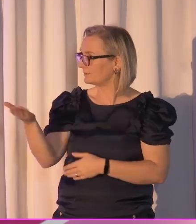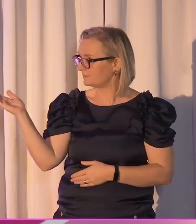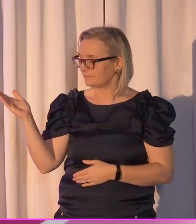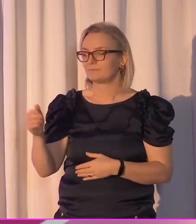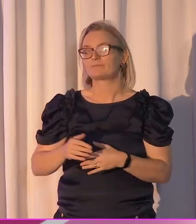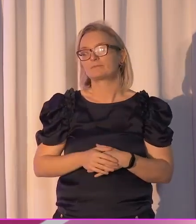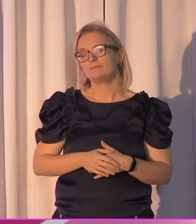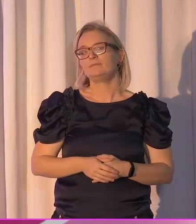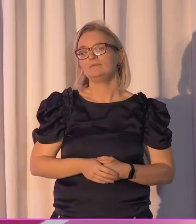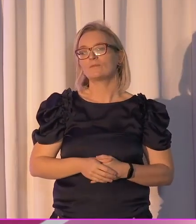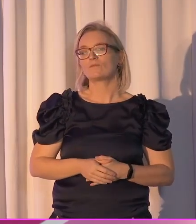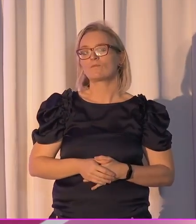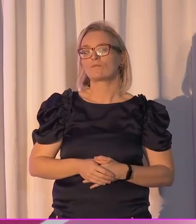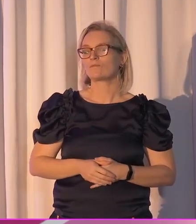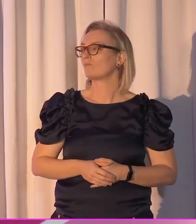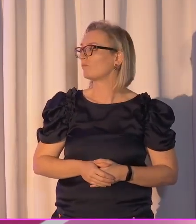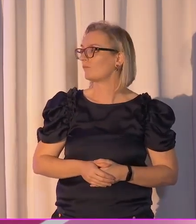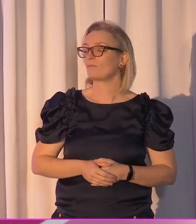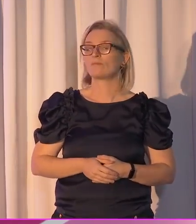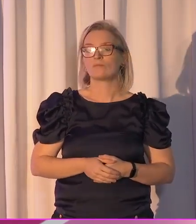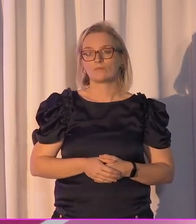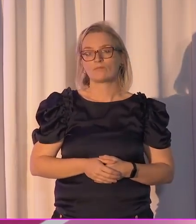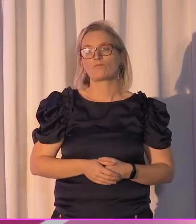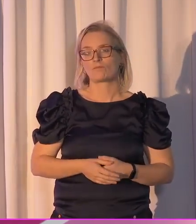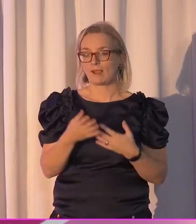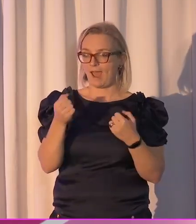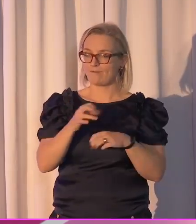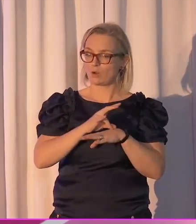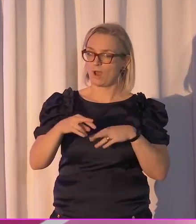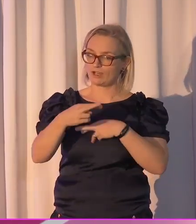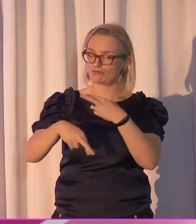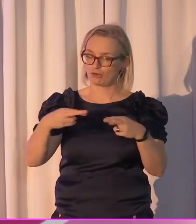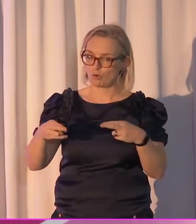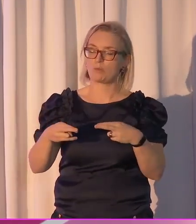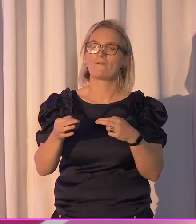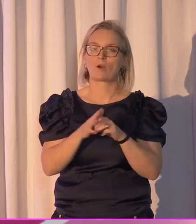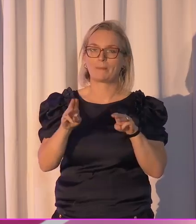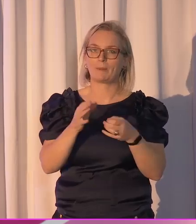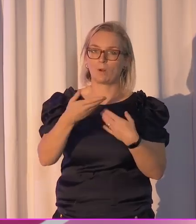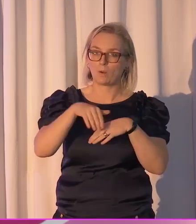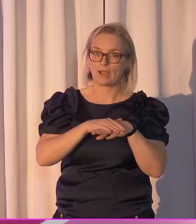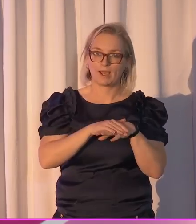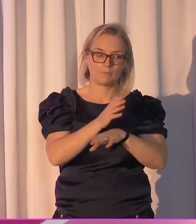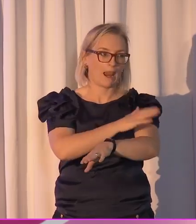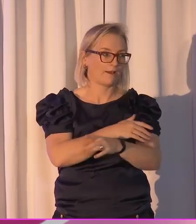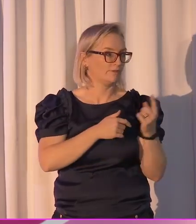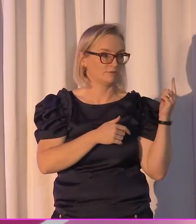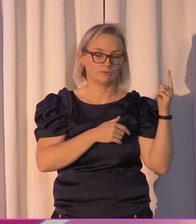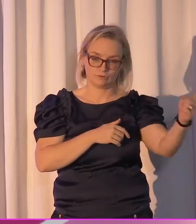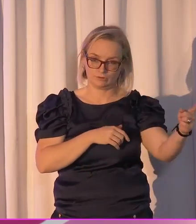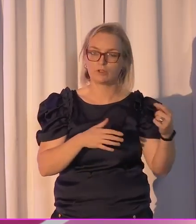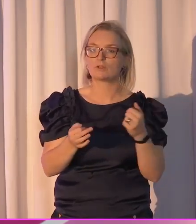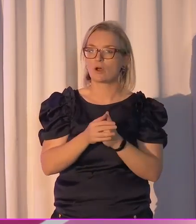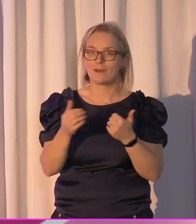is a quiet room at the end of the corridor to my left for people who may wish to use it. But any of the Aviva staff or any of the